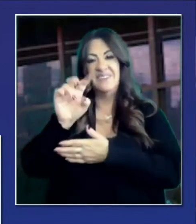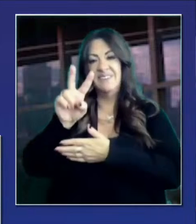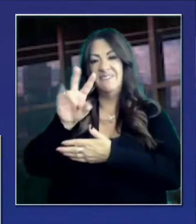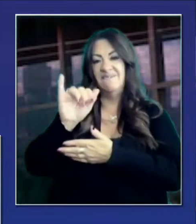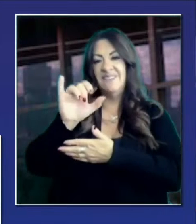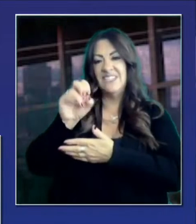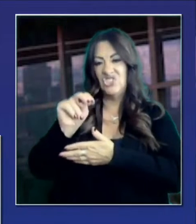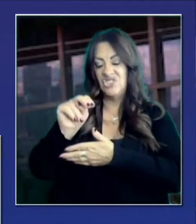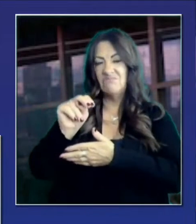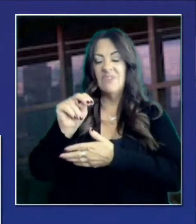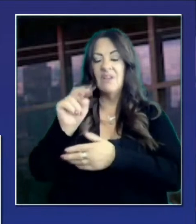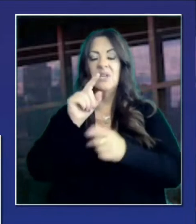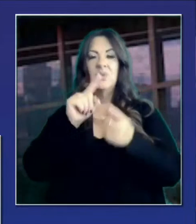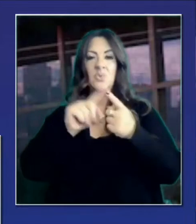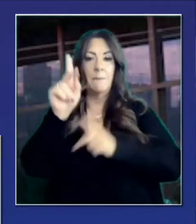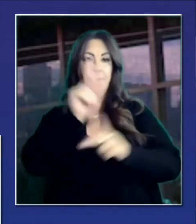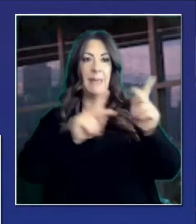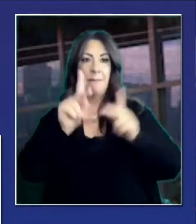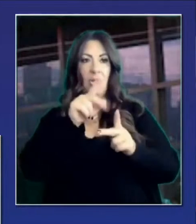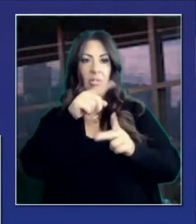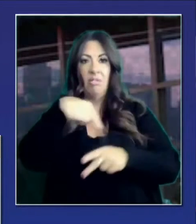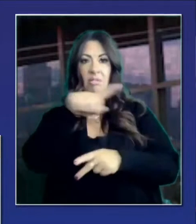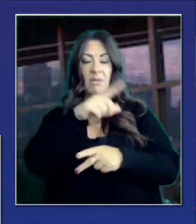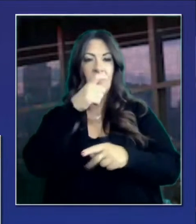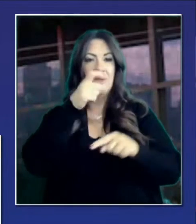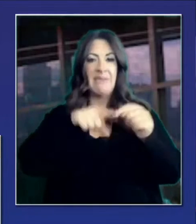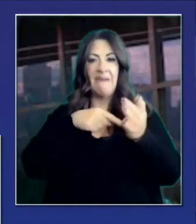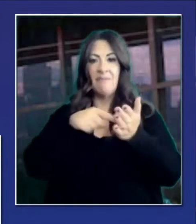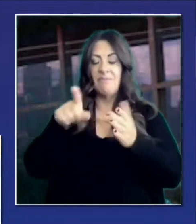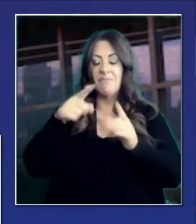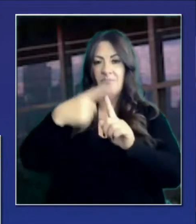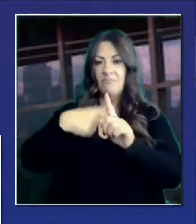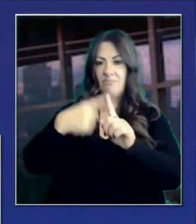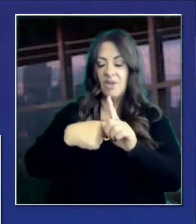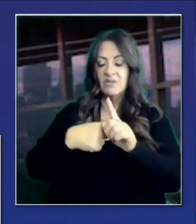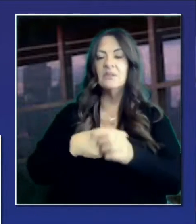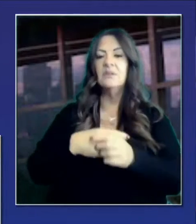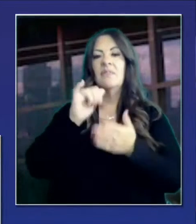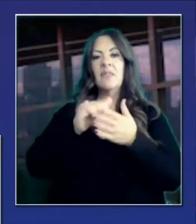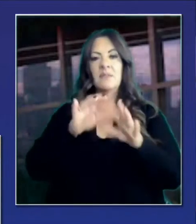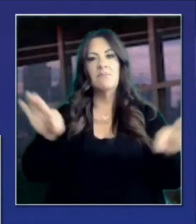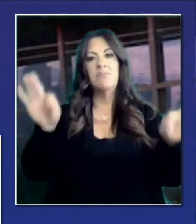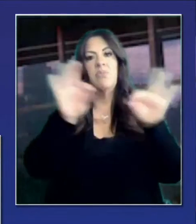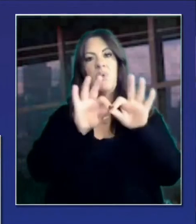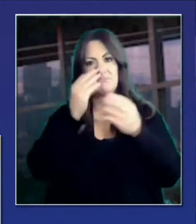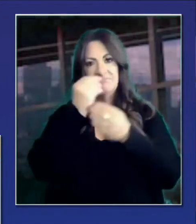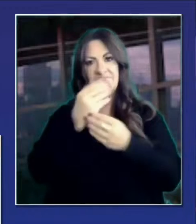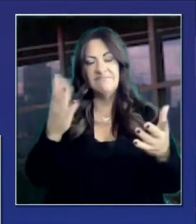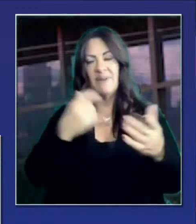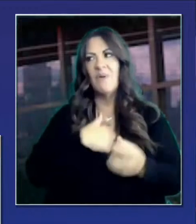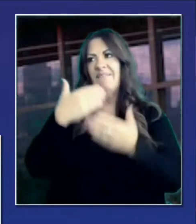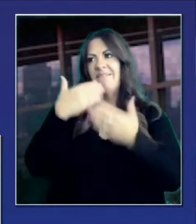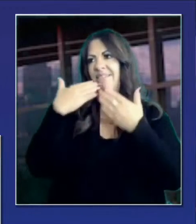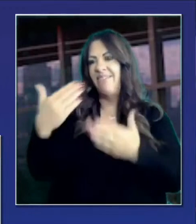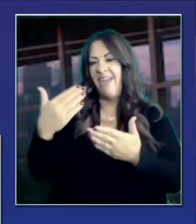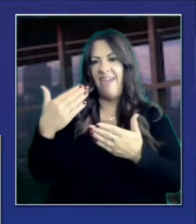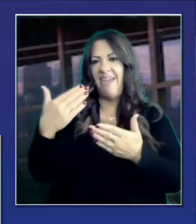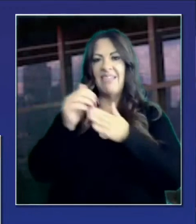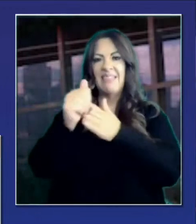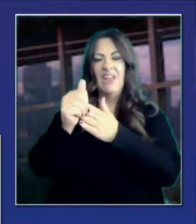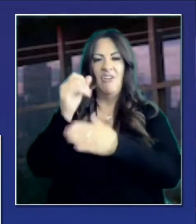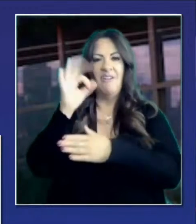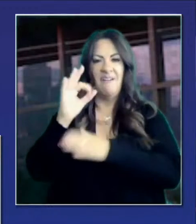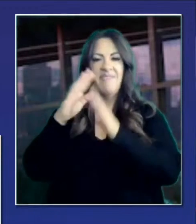few moments ago. Credible leadership of our pro tem and our speaker. I want to thank them personally, their personal engagement on